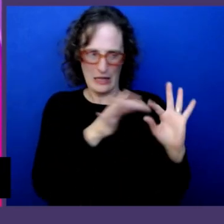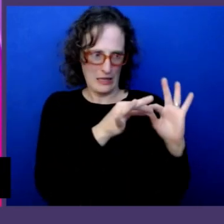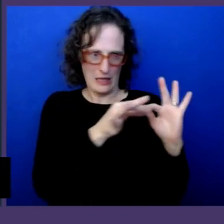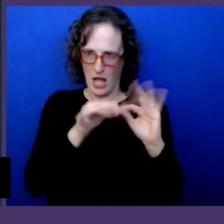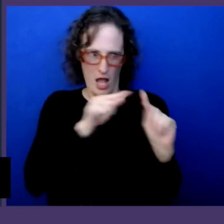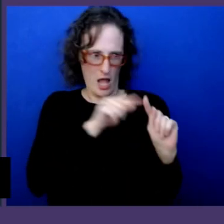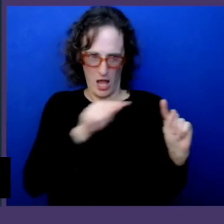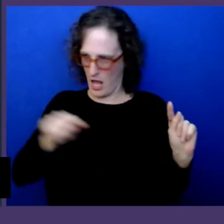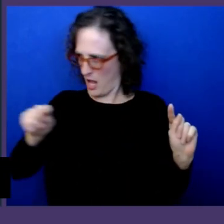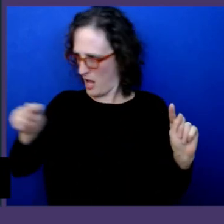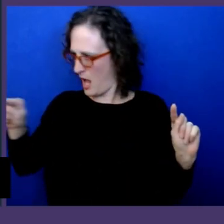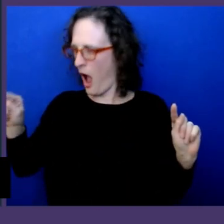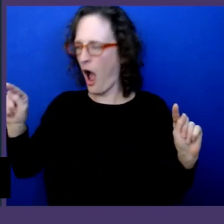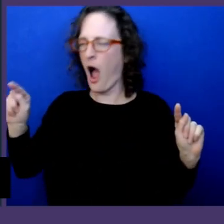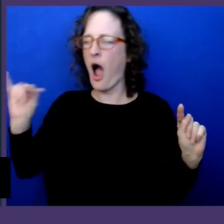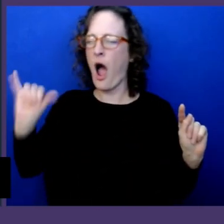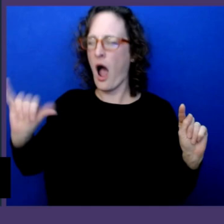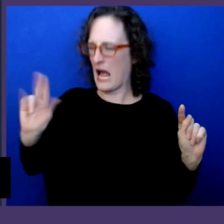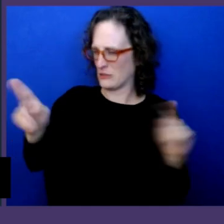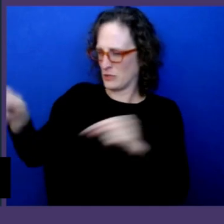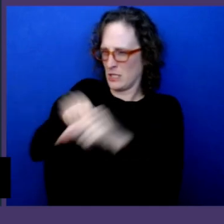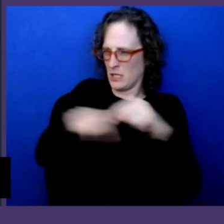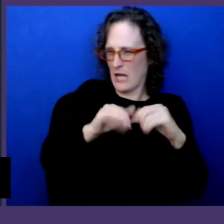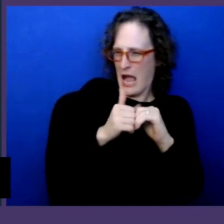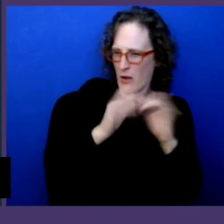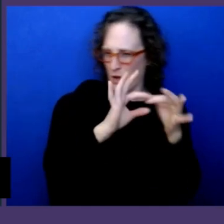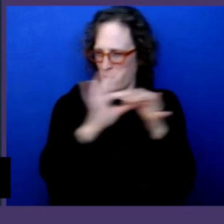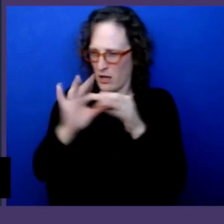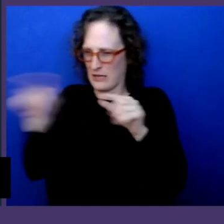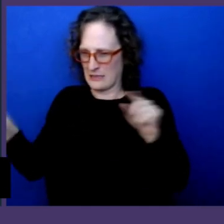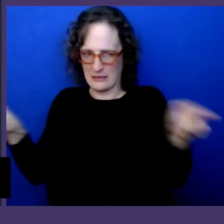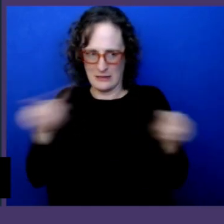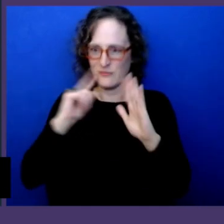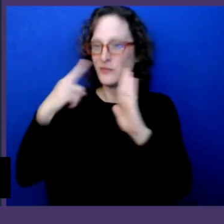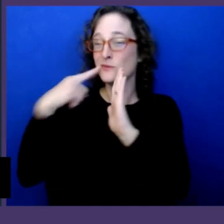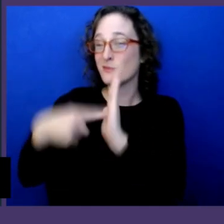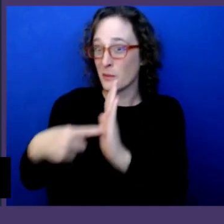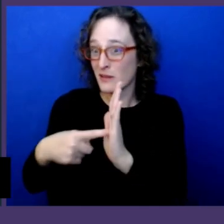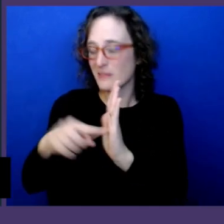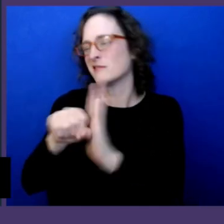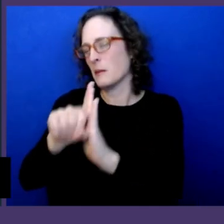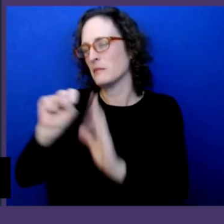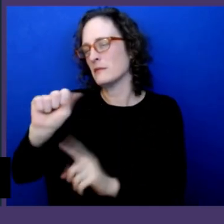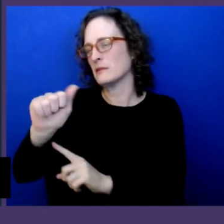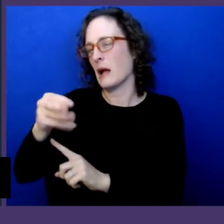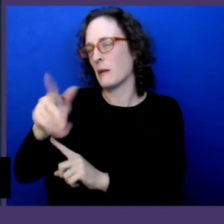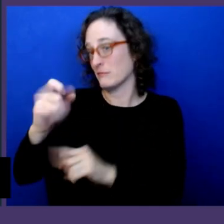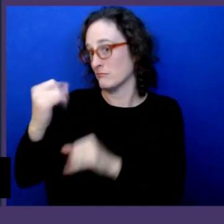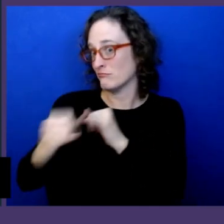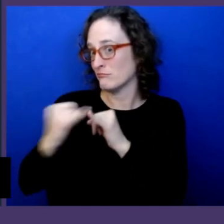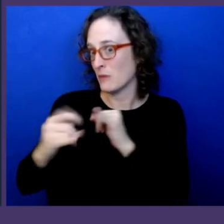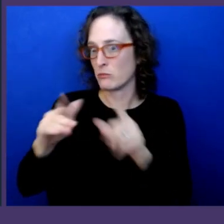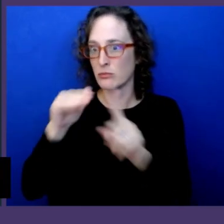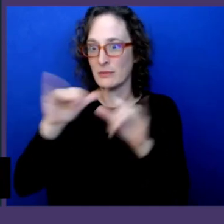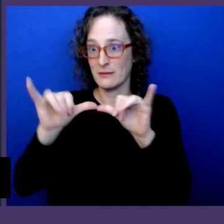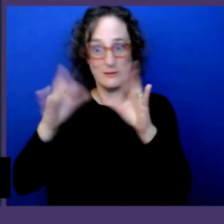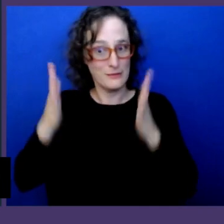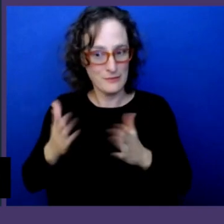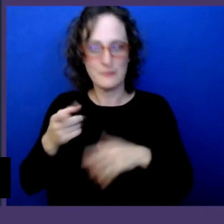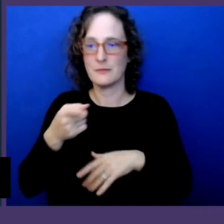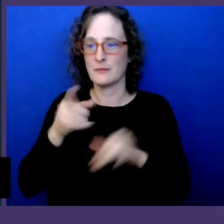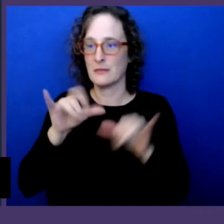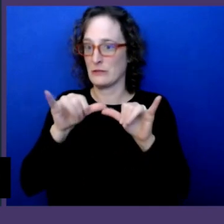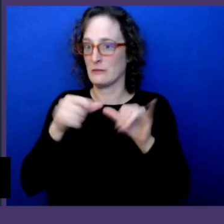on. Finally, if you think you've squeezed out prompt engineering, which I think you should stick with for a while, look at